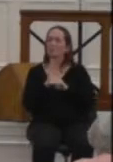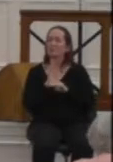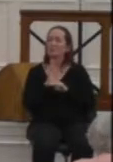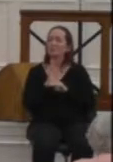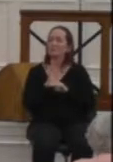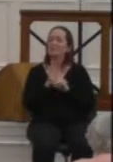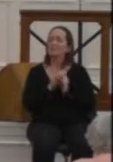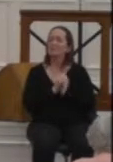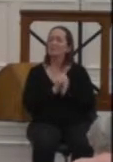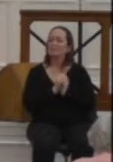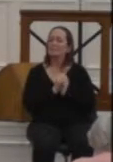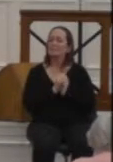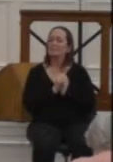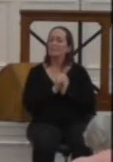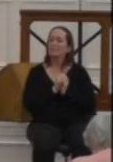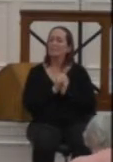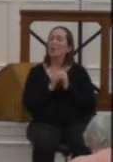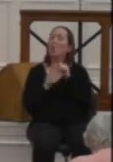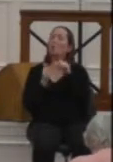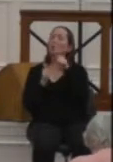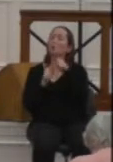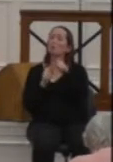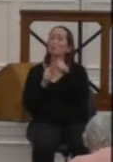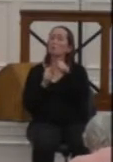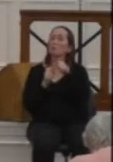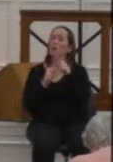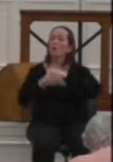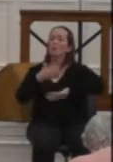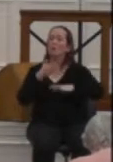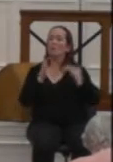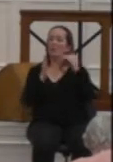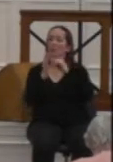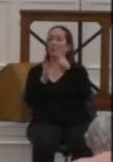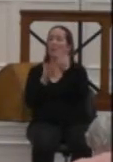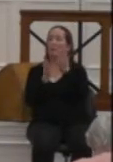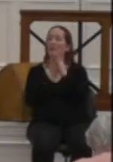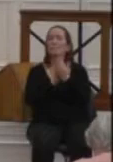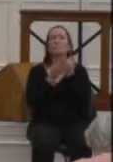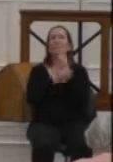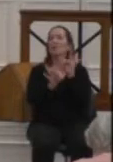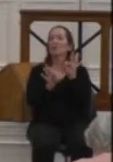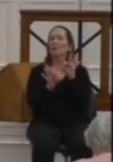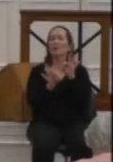born again, you become free. Free from what?